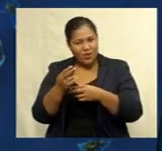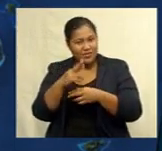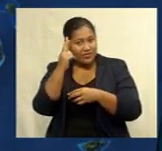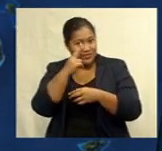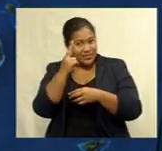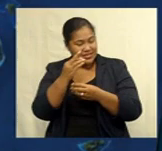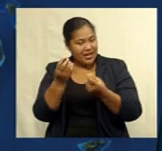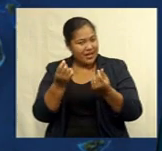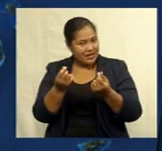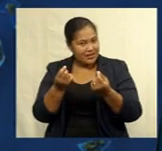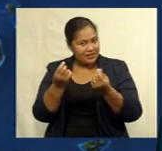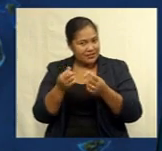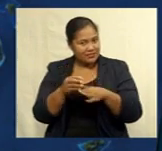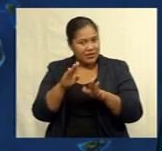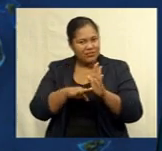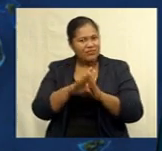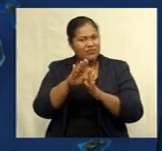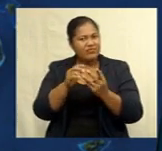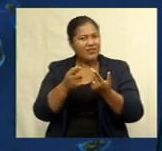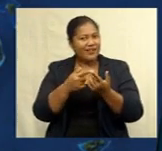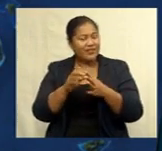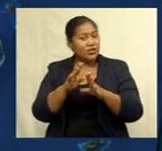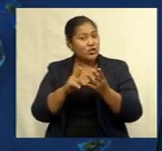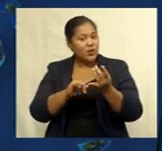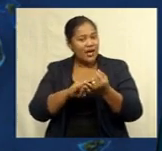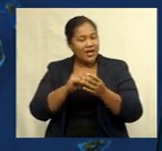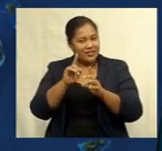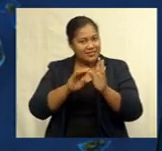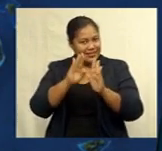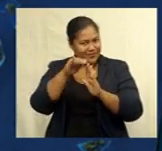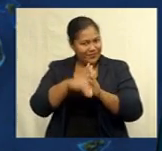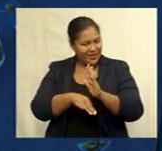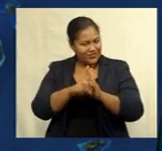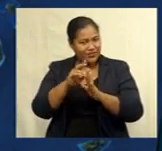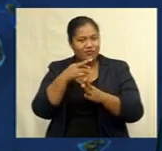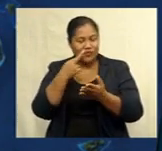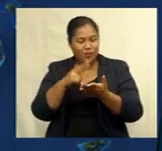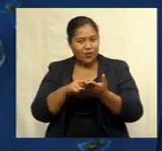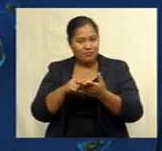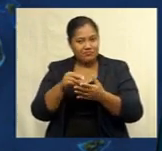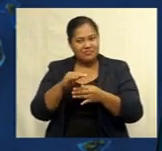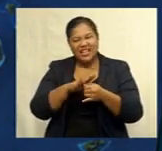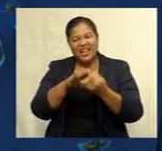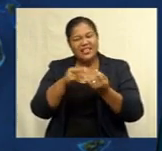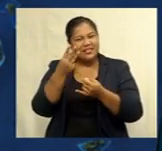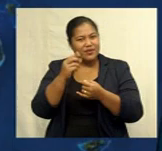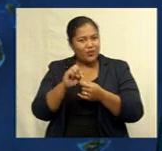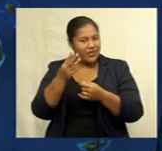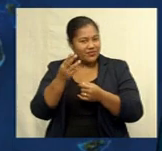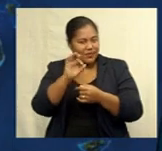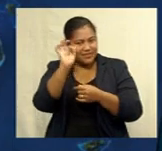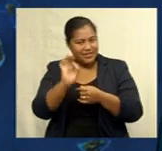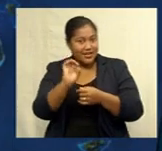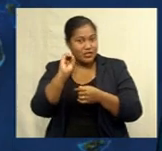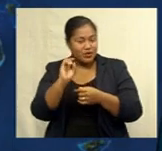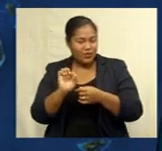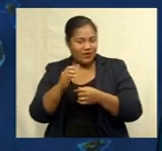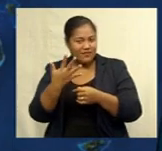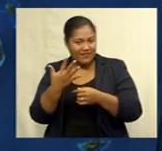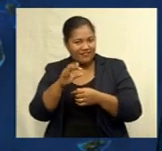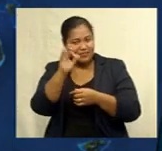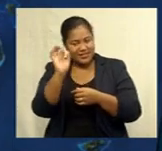currencies, rose after the US inflation report. It was last up 0.33% and 0.5%